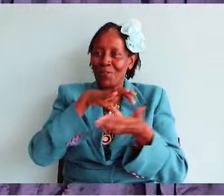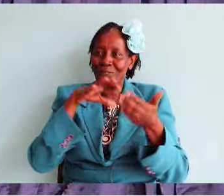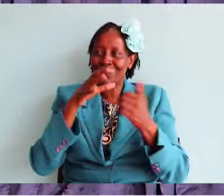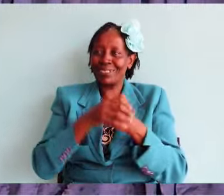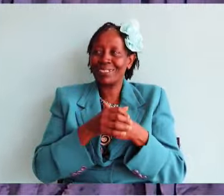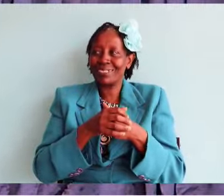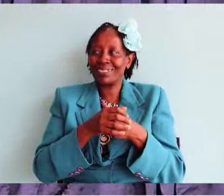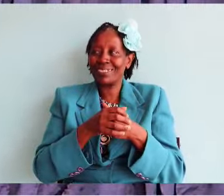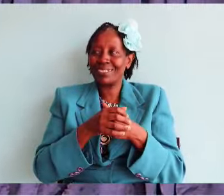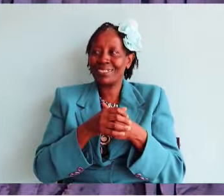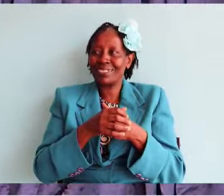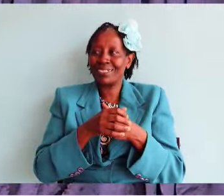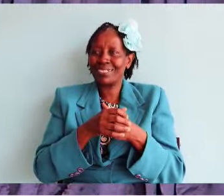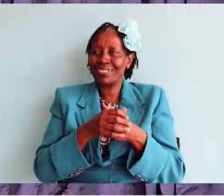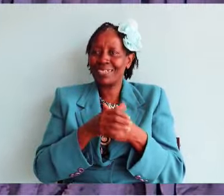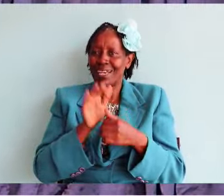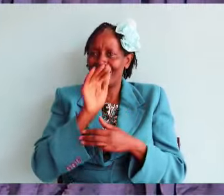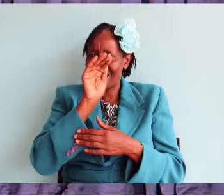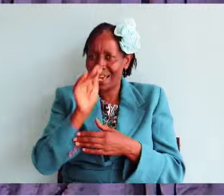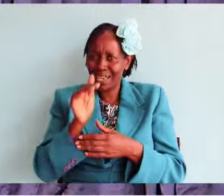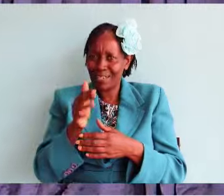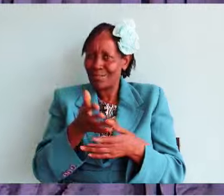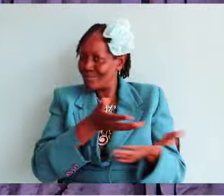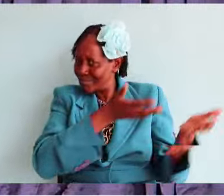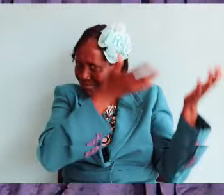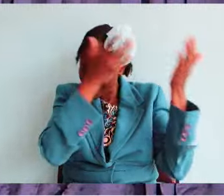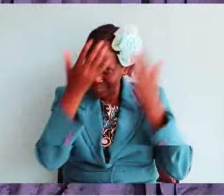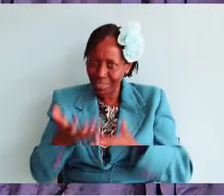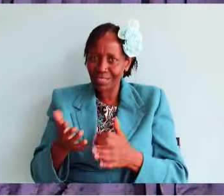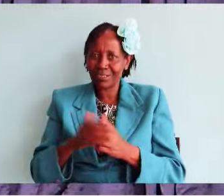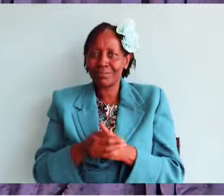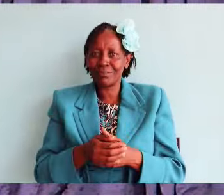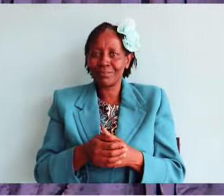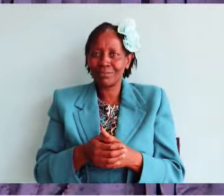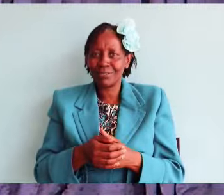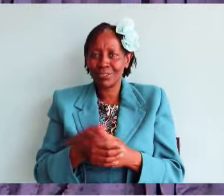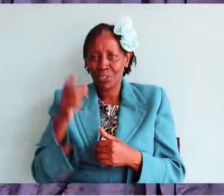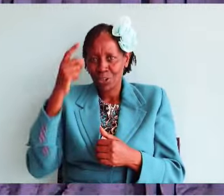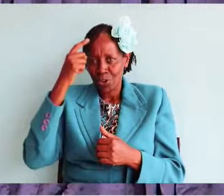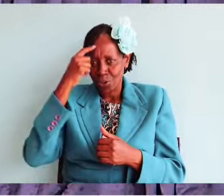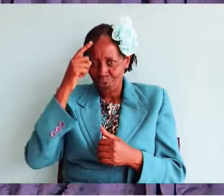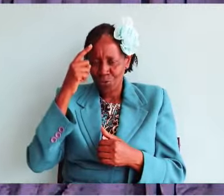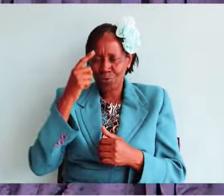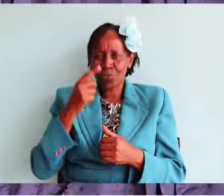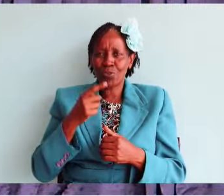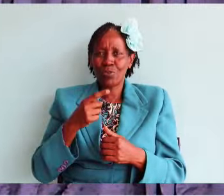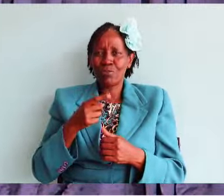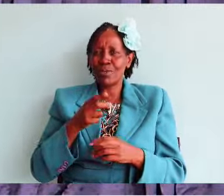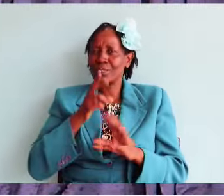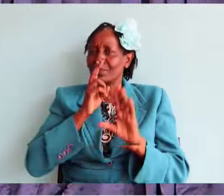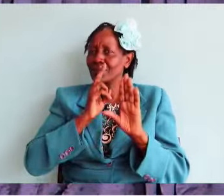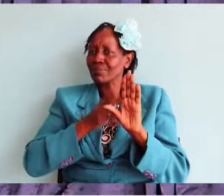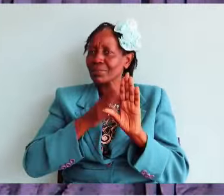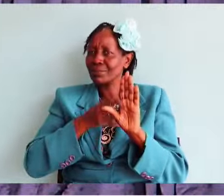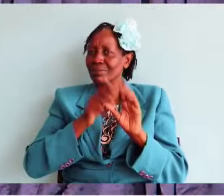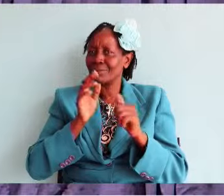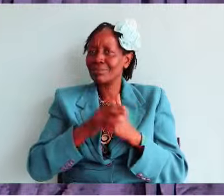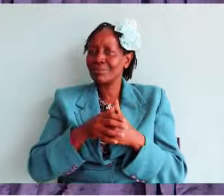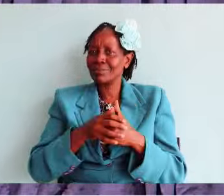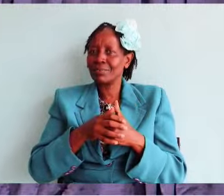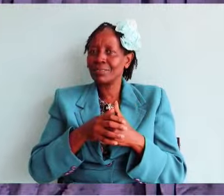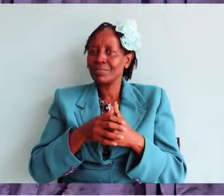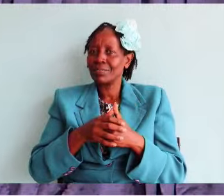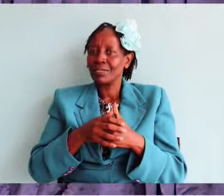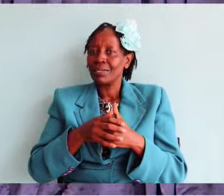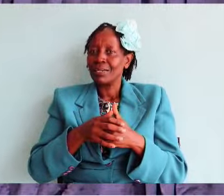He asked them to bring them just because of democracy. And he said, when they brought those things, he melded them